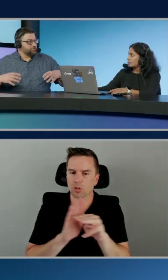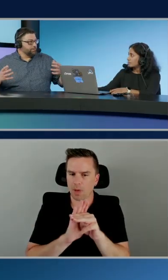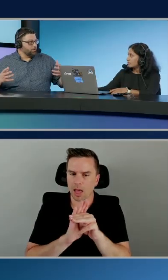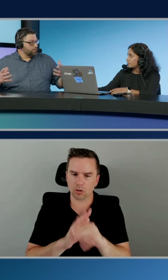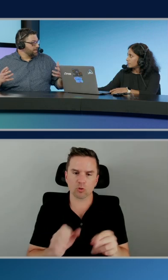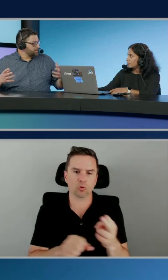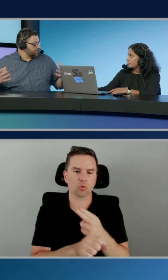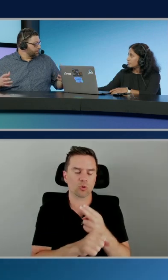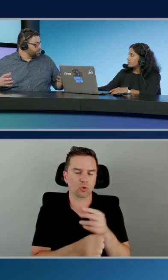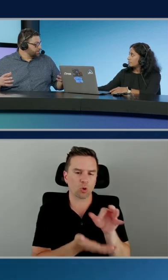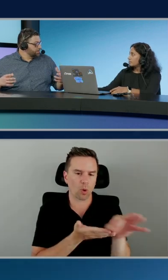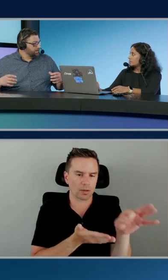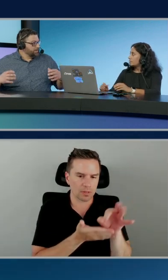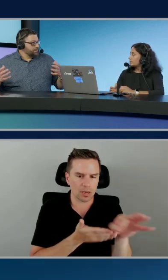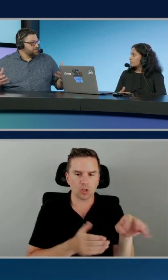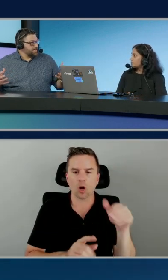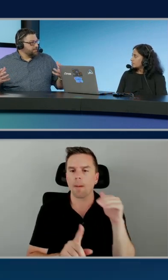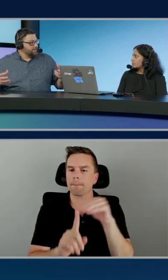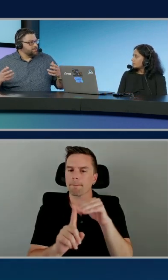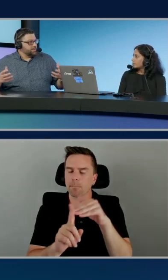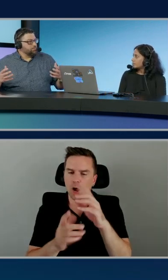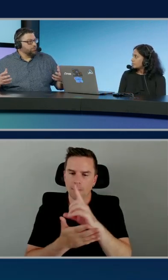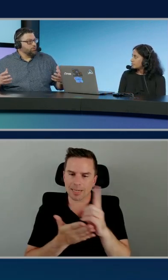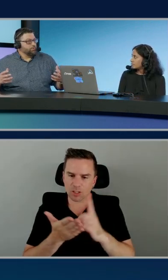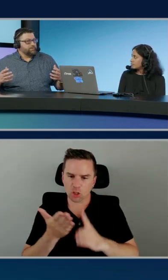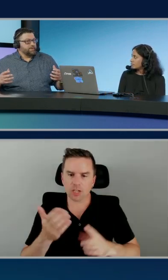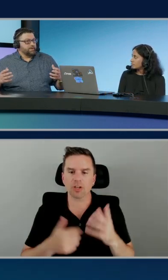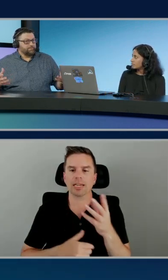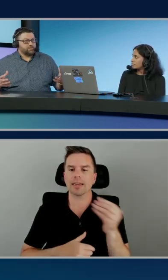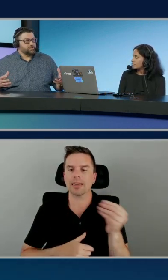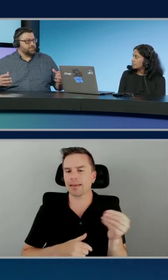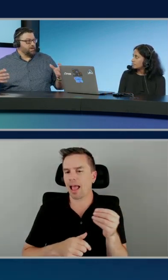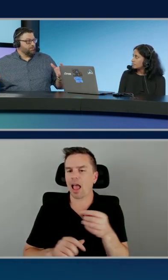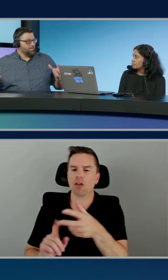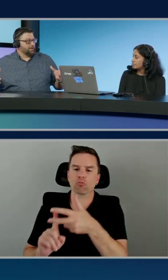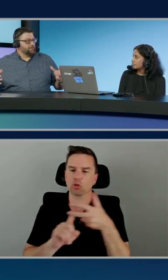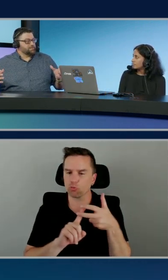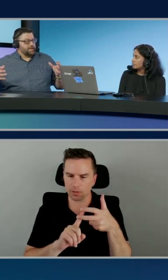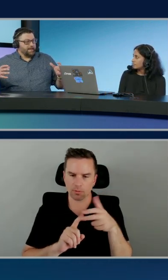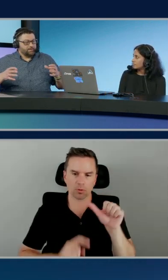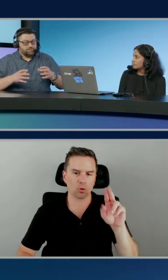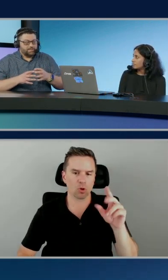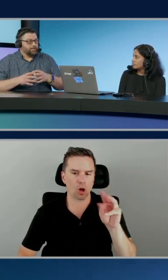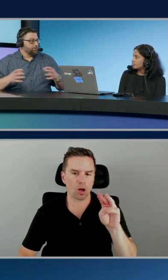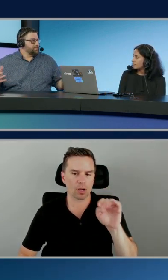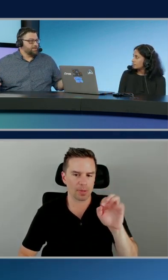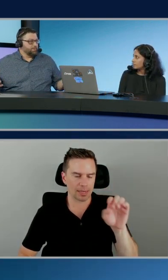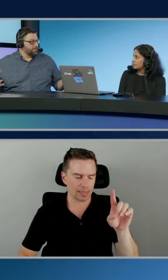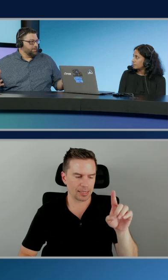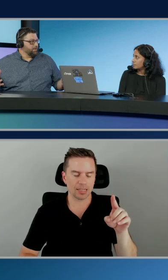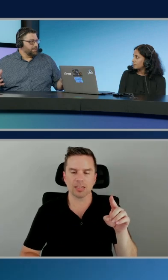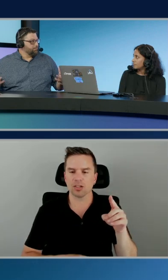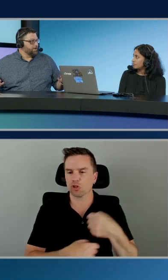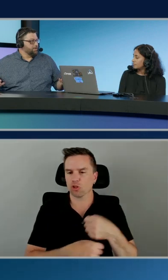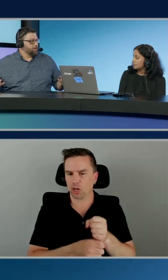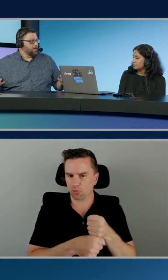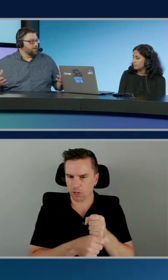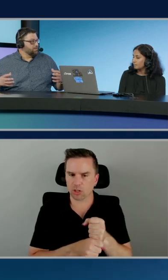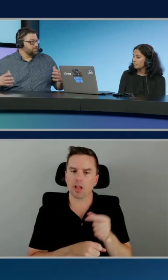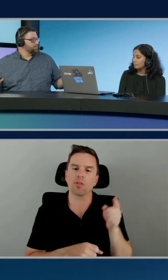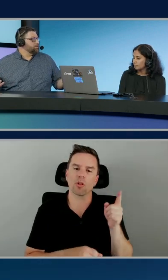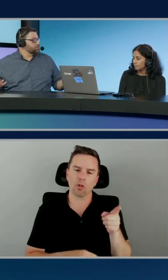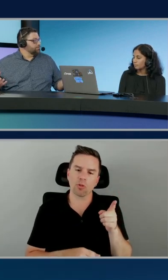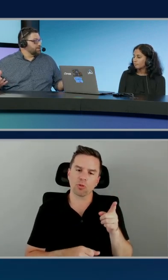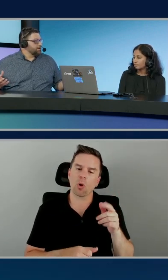and retrieval augmented generation, these are techniques that improve the efficiency of models and just increase the applicability of running them